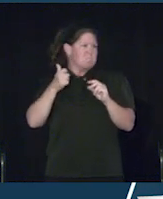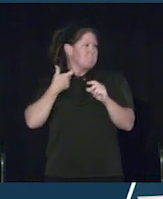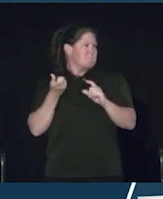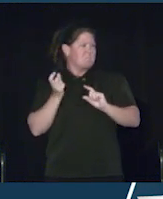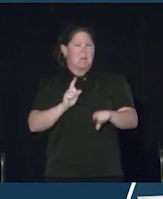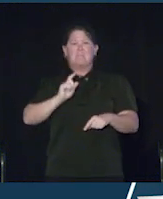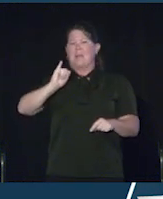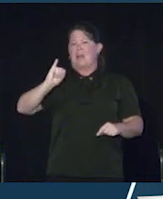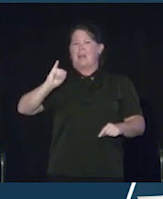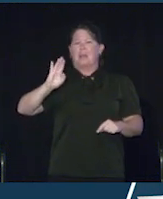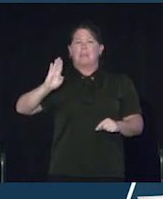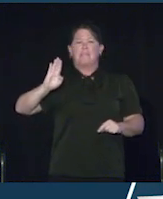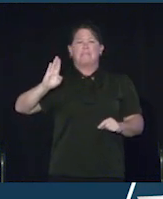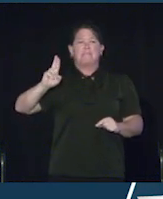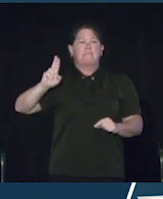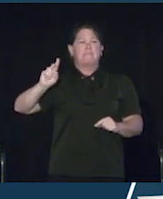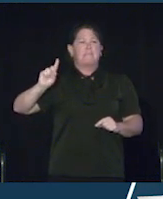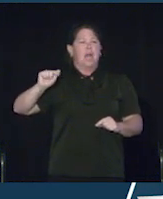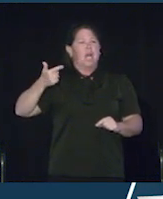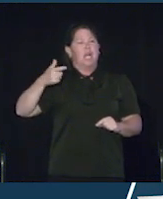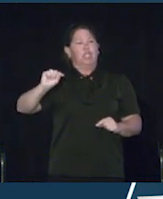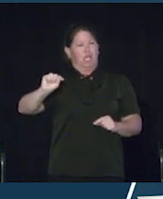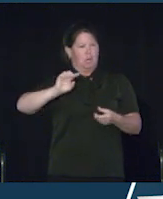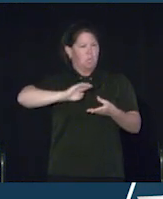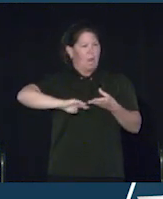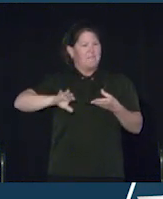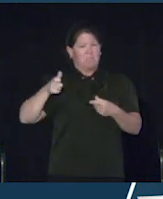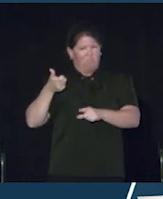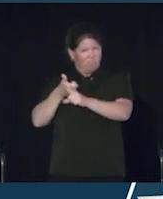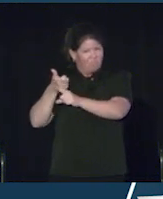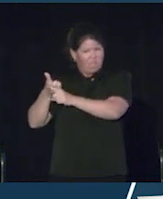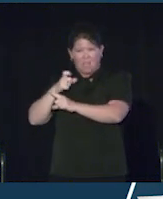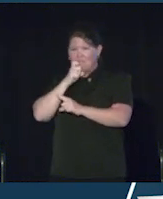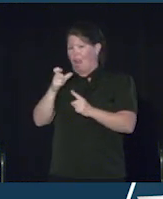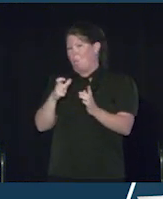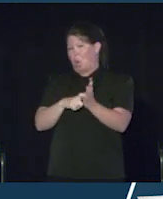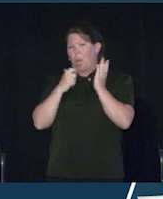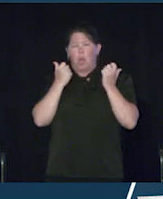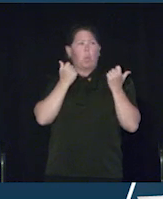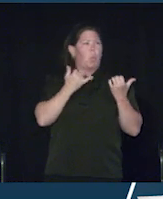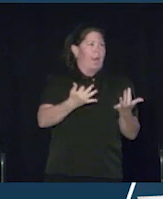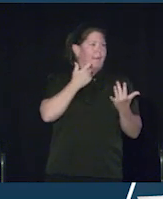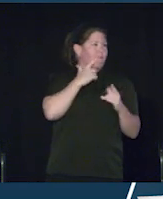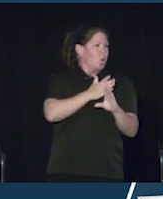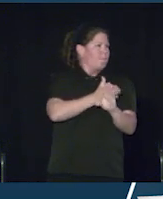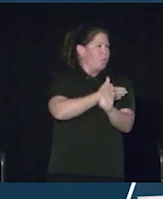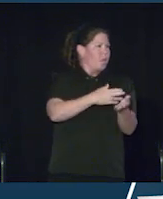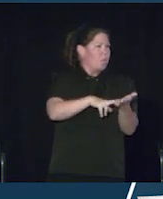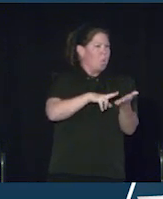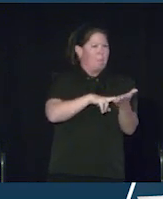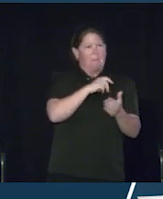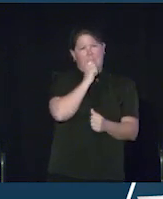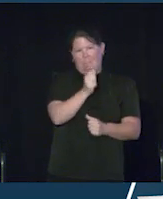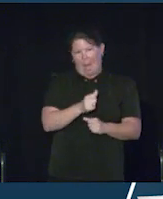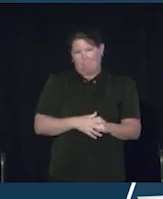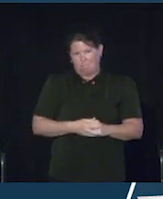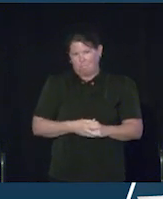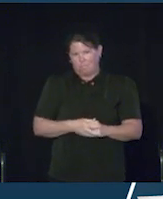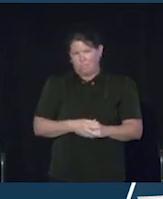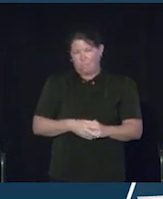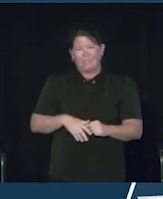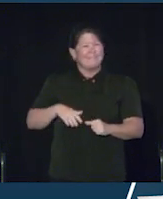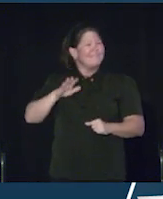require to wait in the pre-enrollment period. And this condition